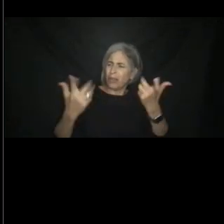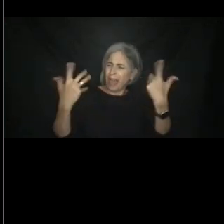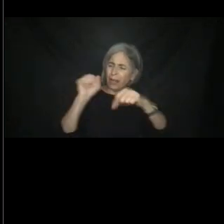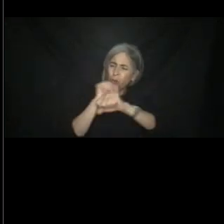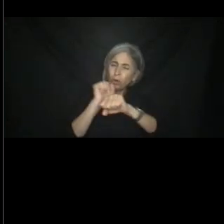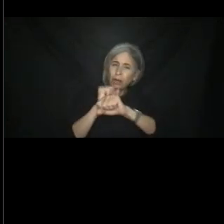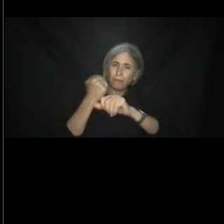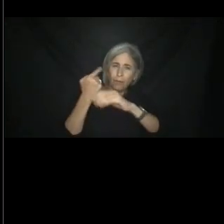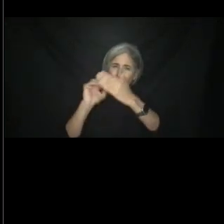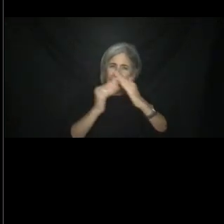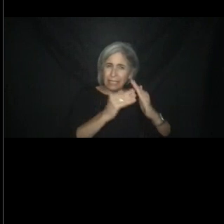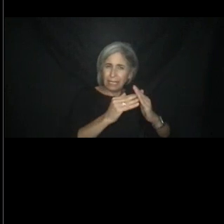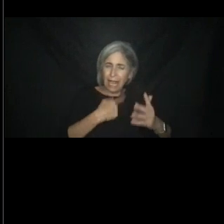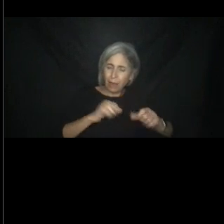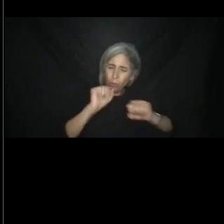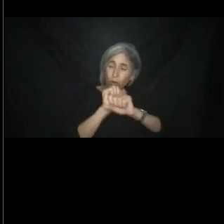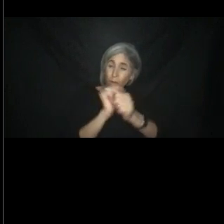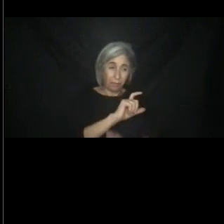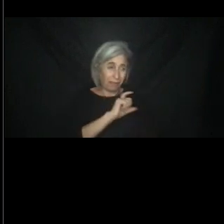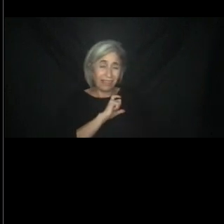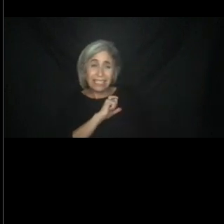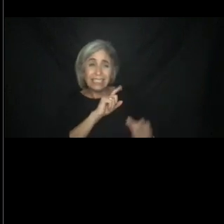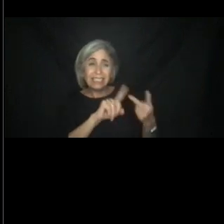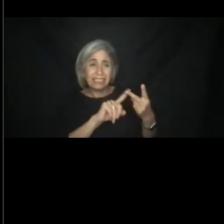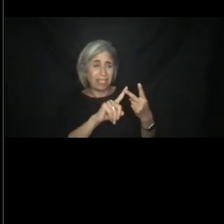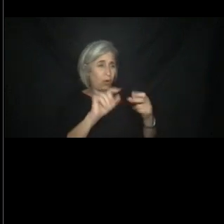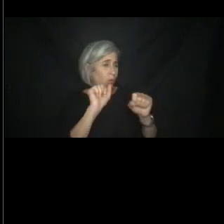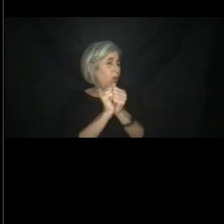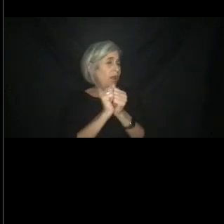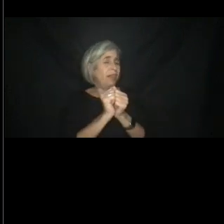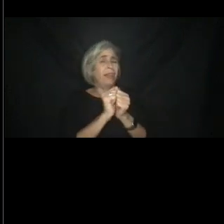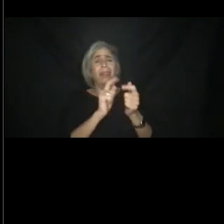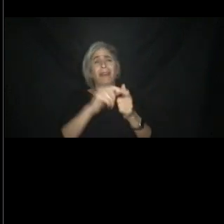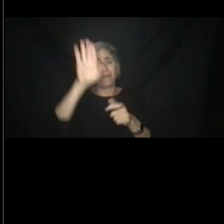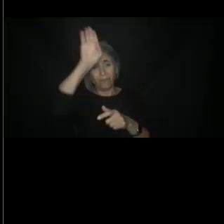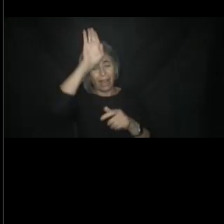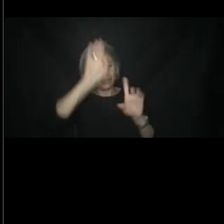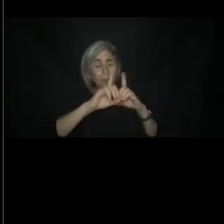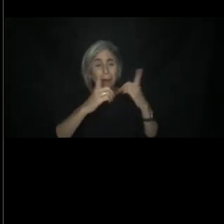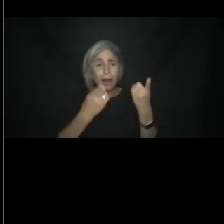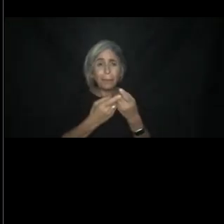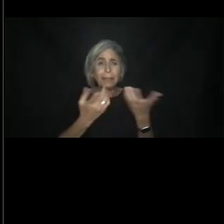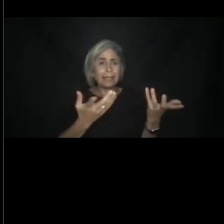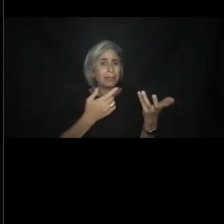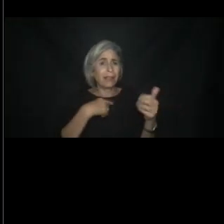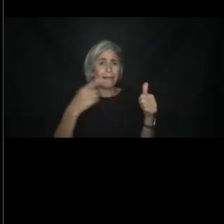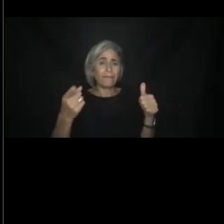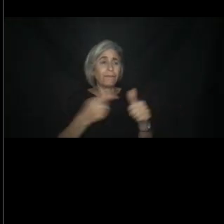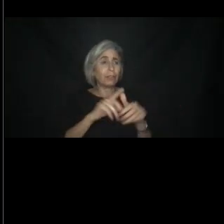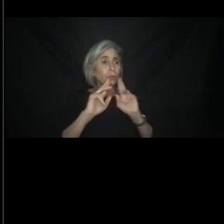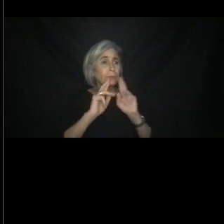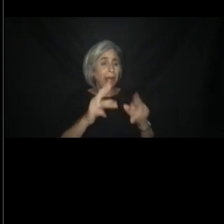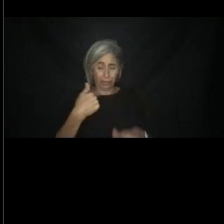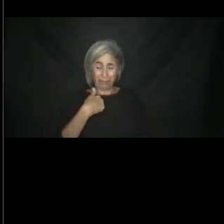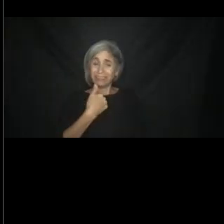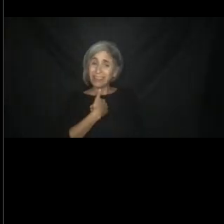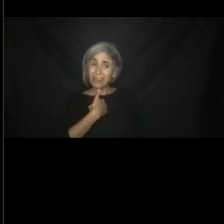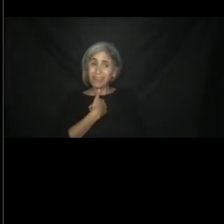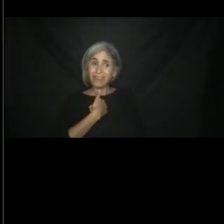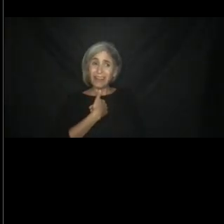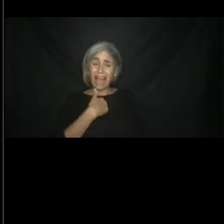on with the police. I was with the fire department as a first responder.